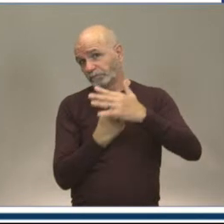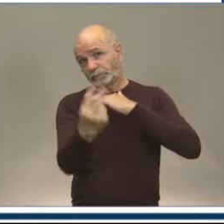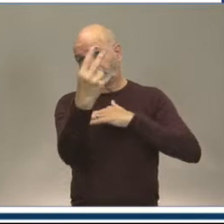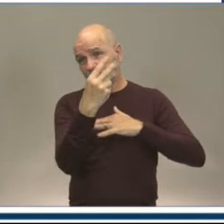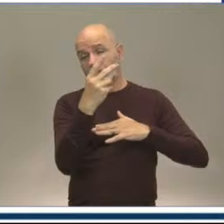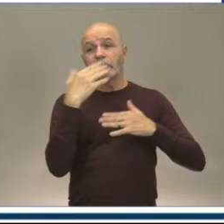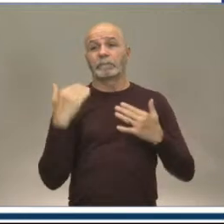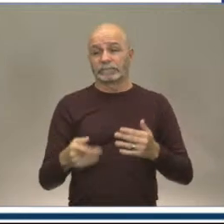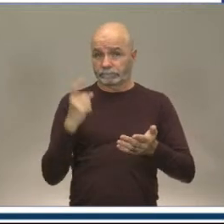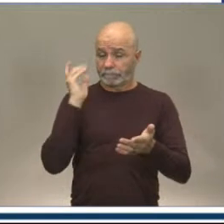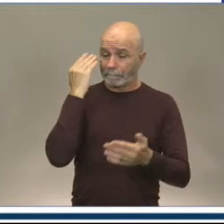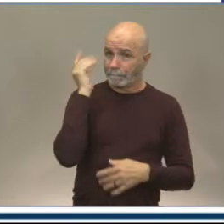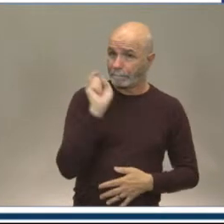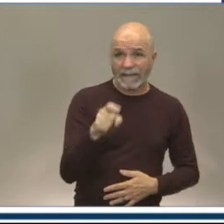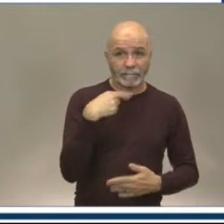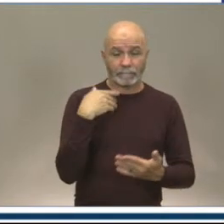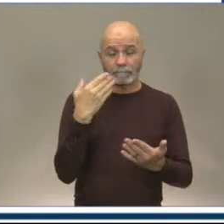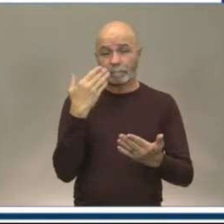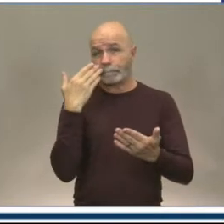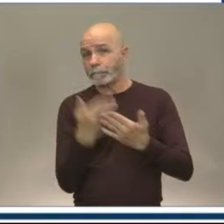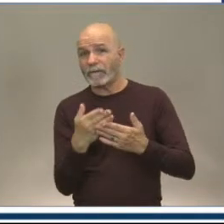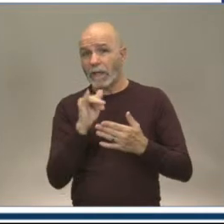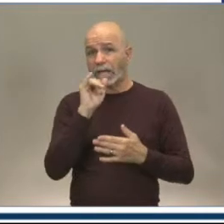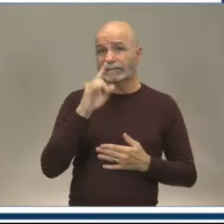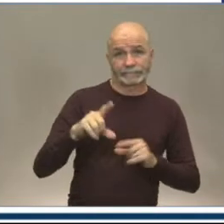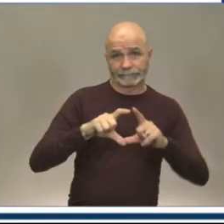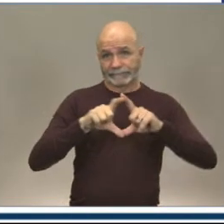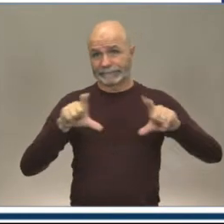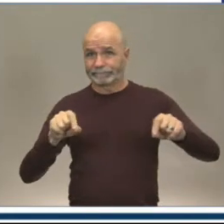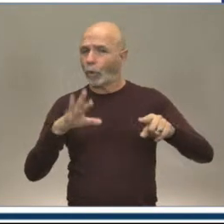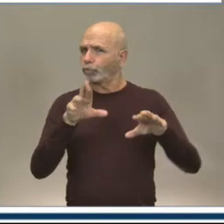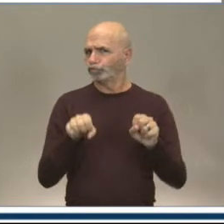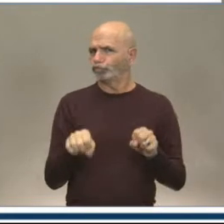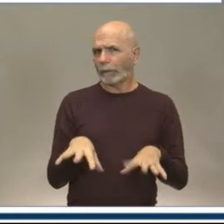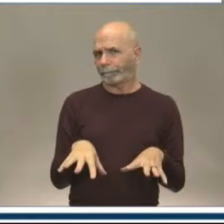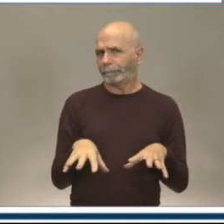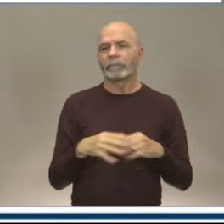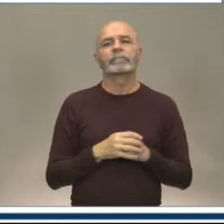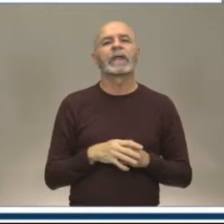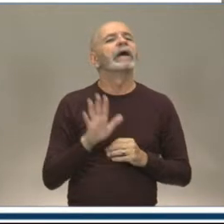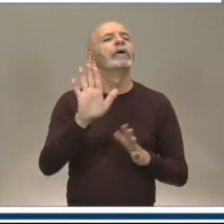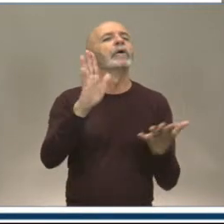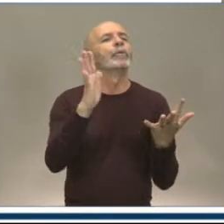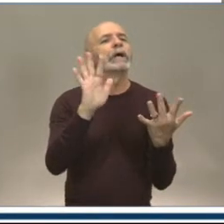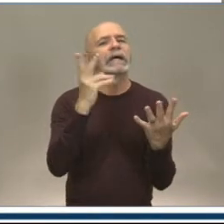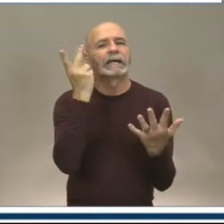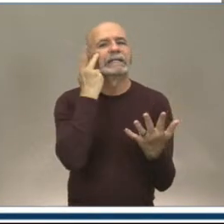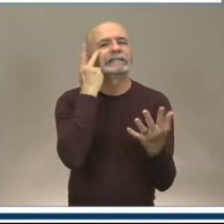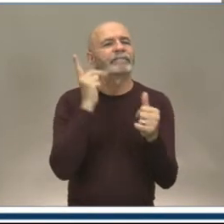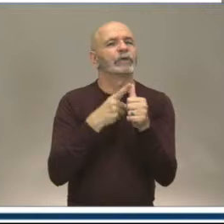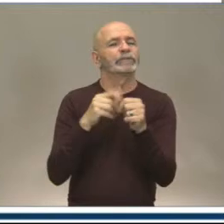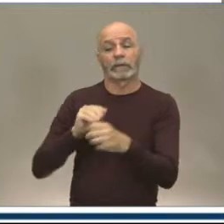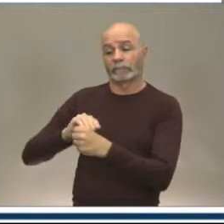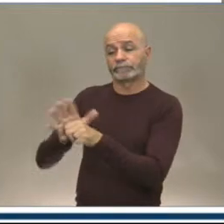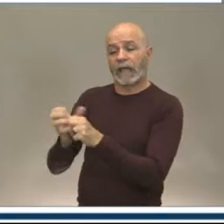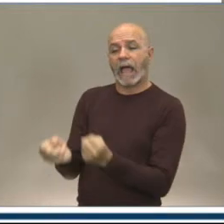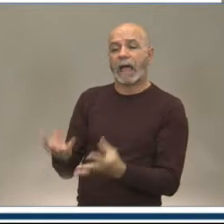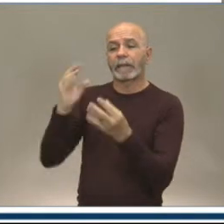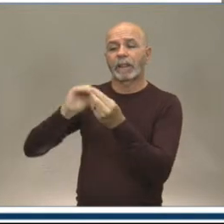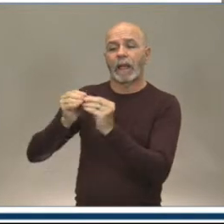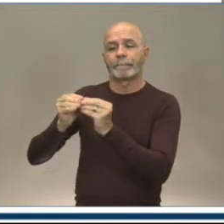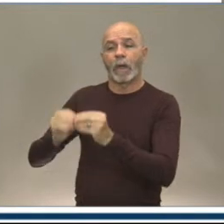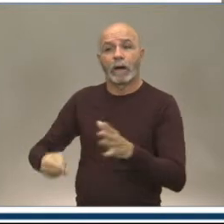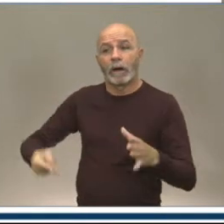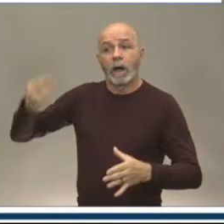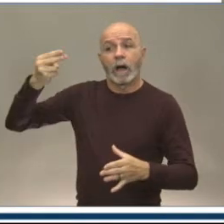requirement will be dropped? So we're going to continue to look at the epidemiology, and once we get to a point where